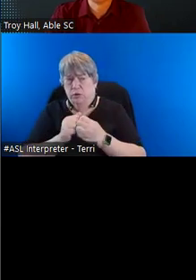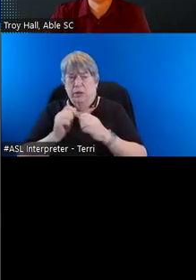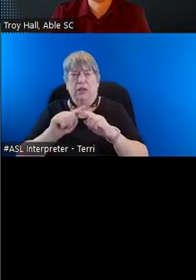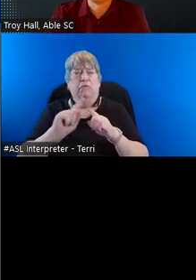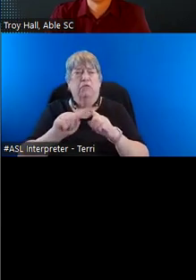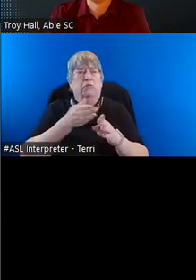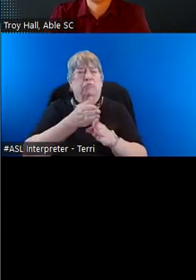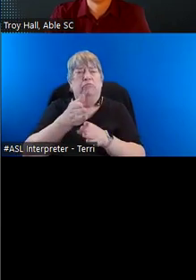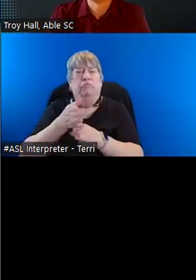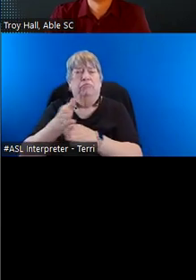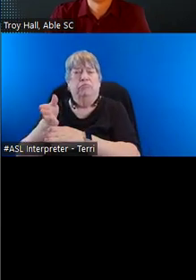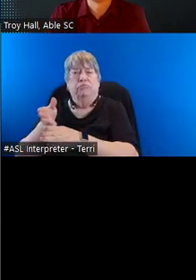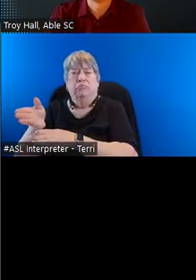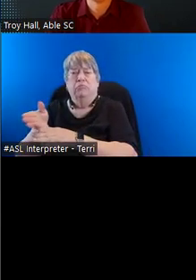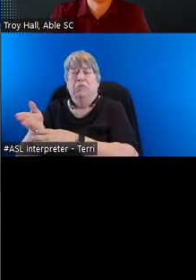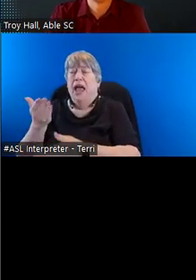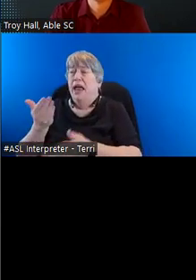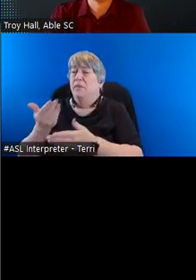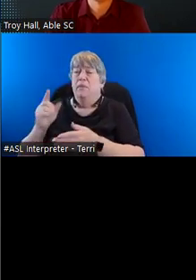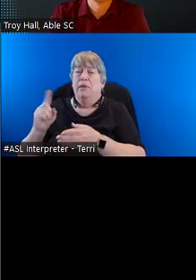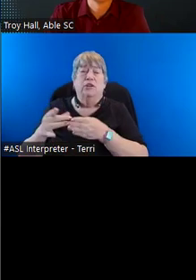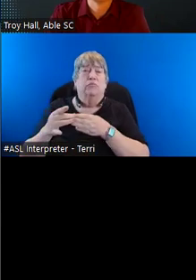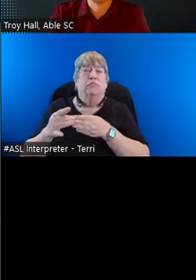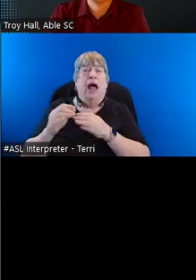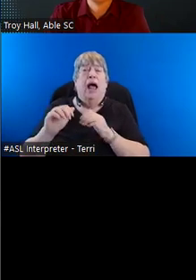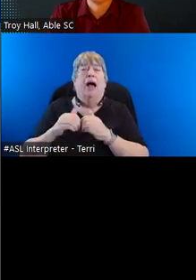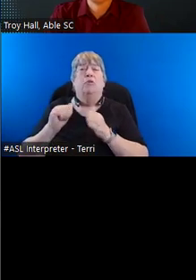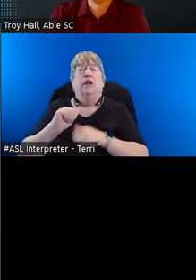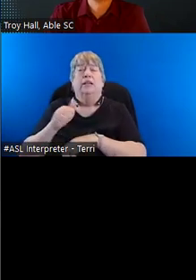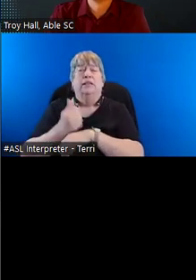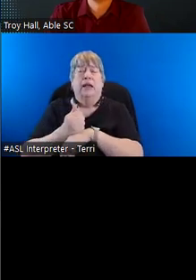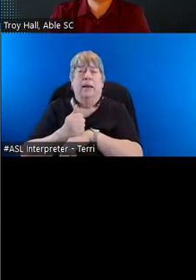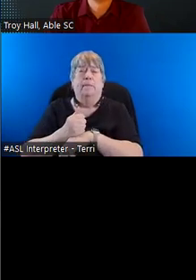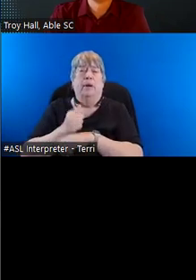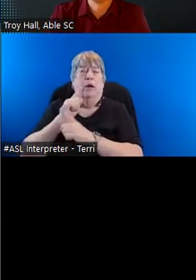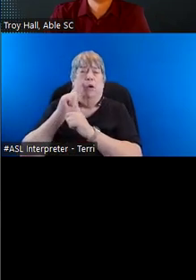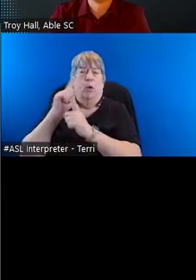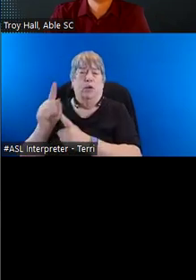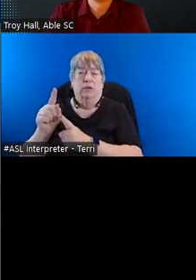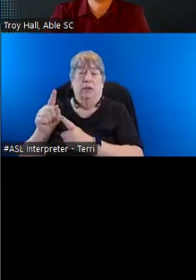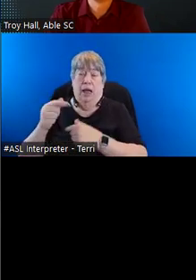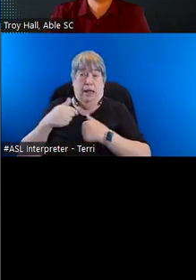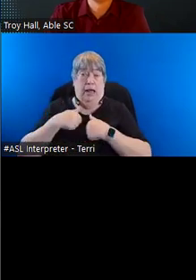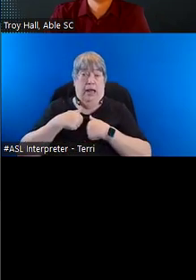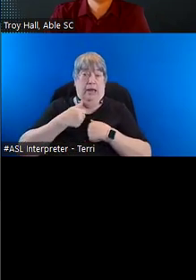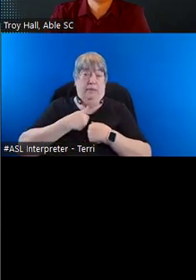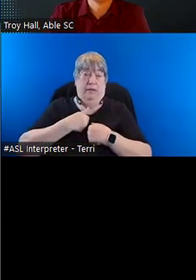general guidance on setting career goals. I am a big fan of this